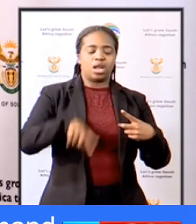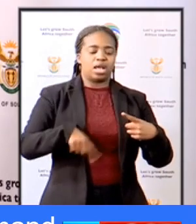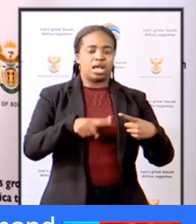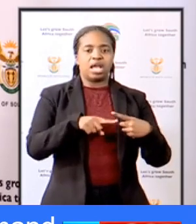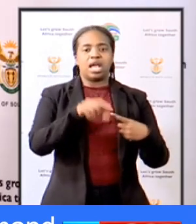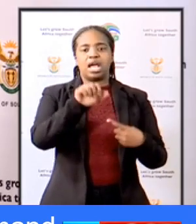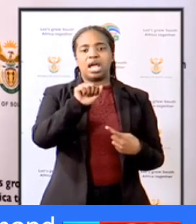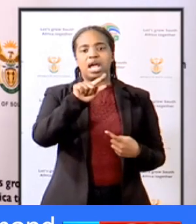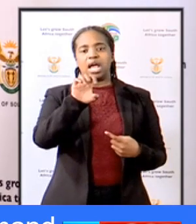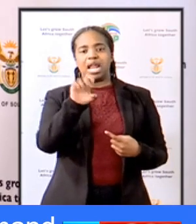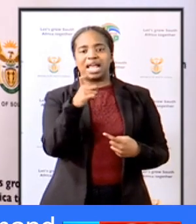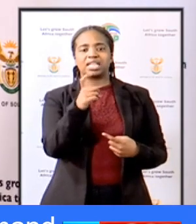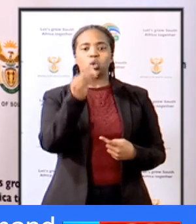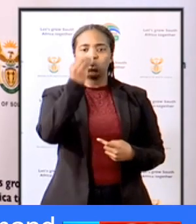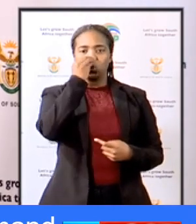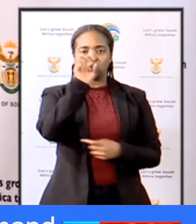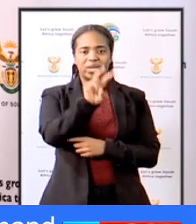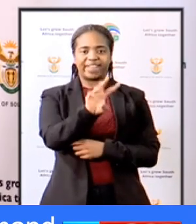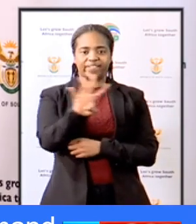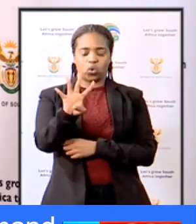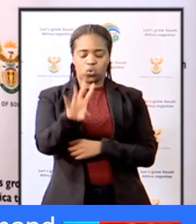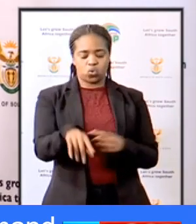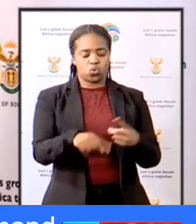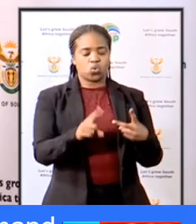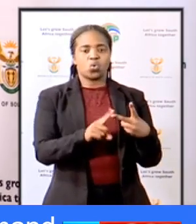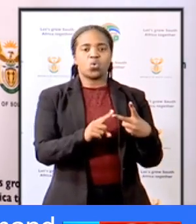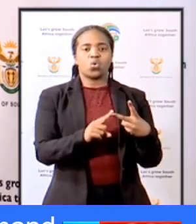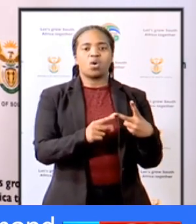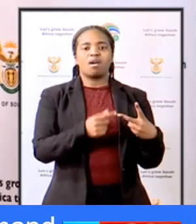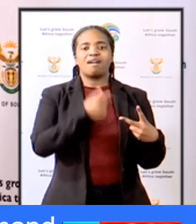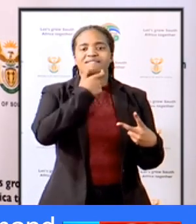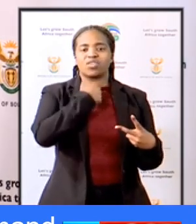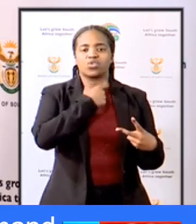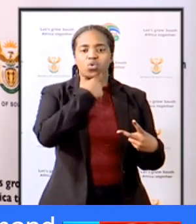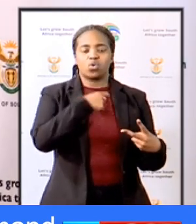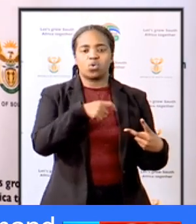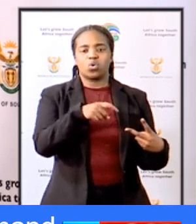Alex Mitchley from News24 and Guillaume Mbogo, ENCA.